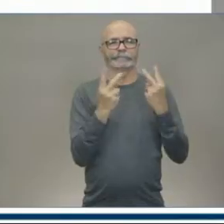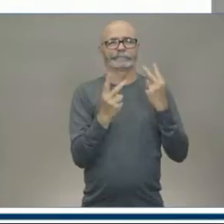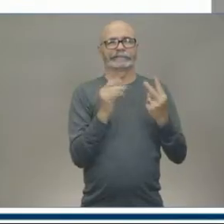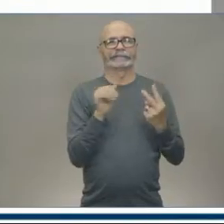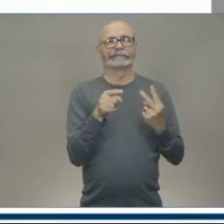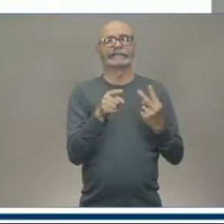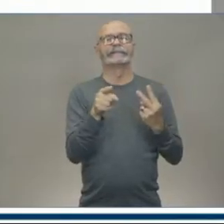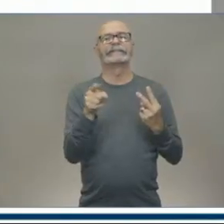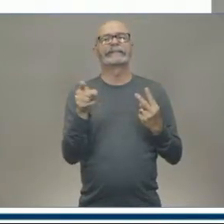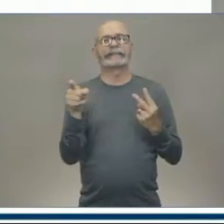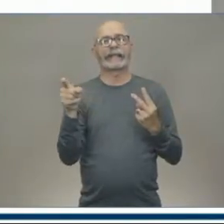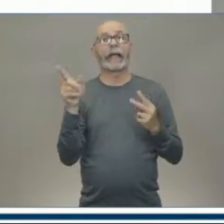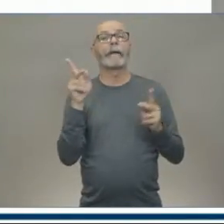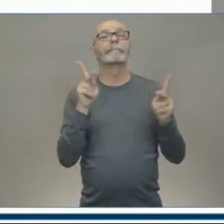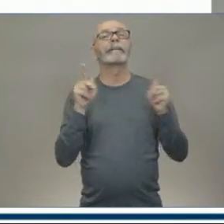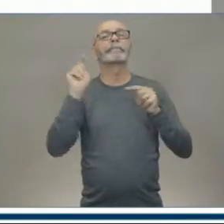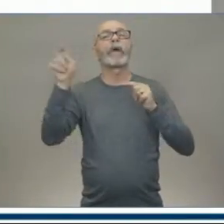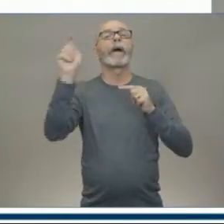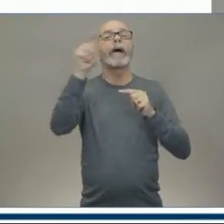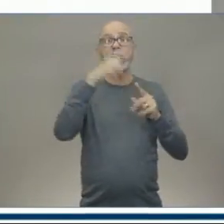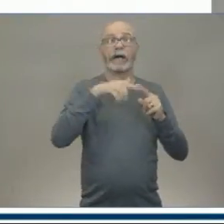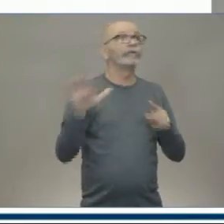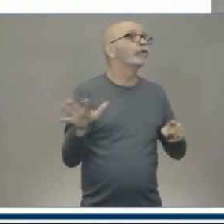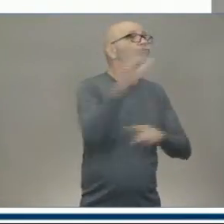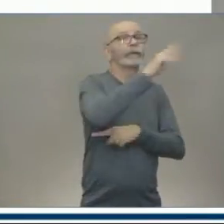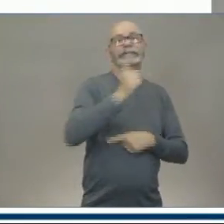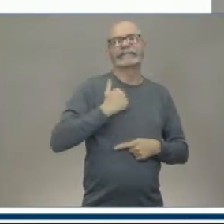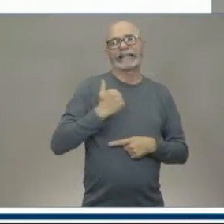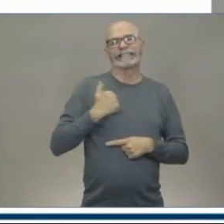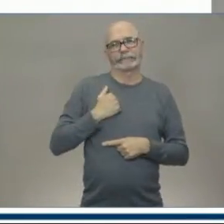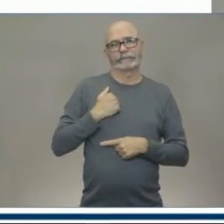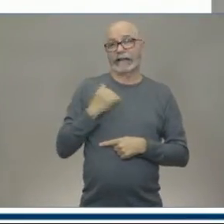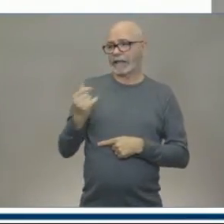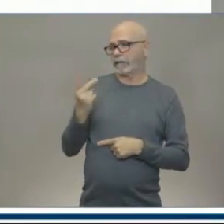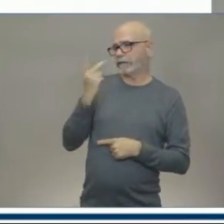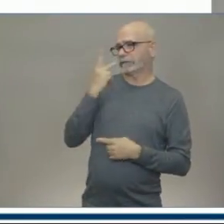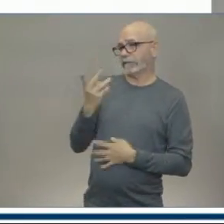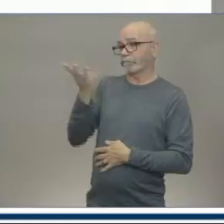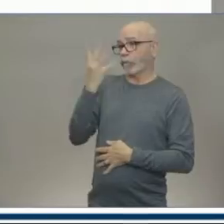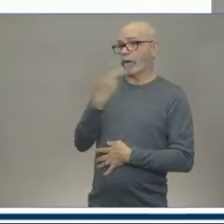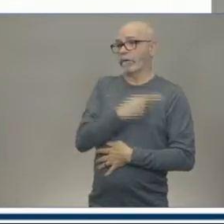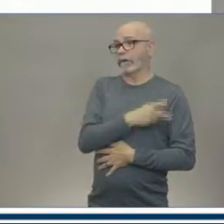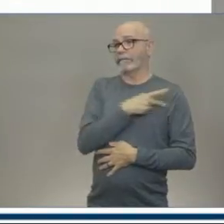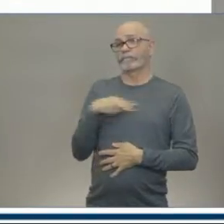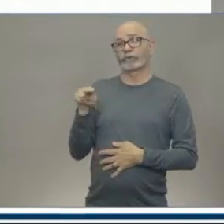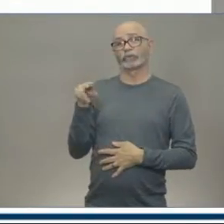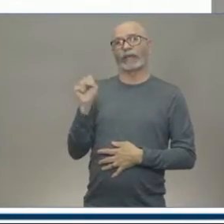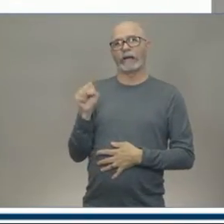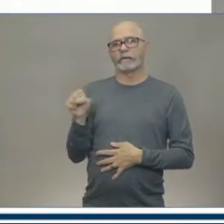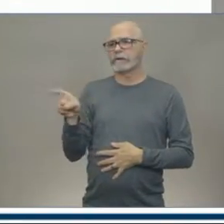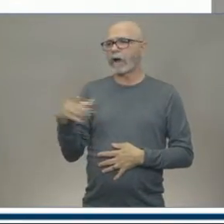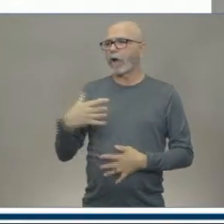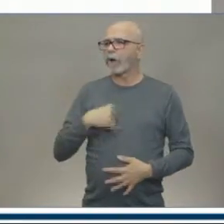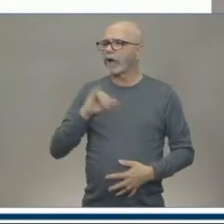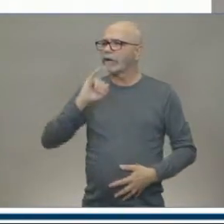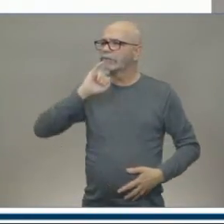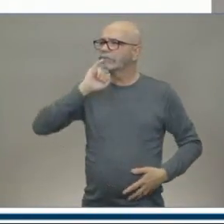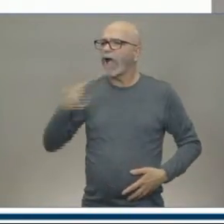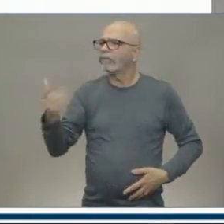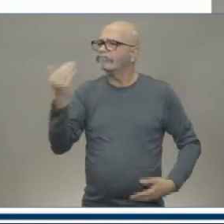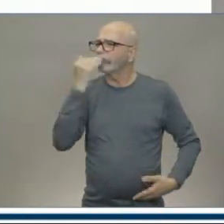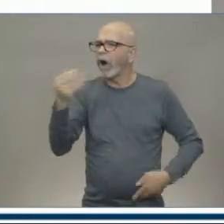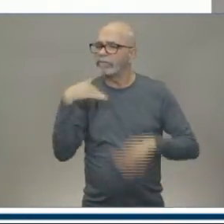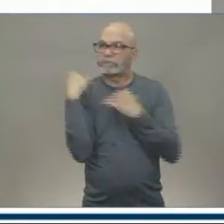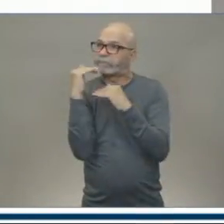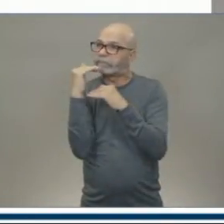of the rest of Canada and our neighbors to the south, and we've been able to live mostly normally. But we're not impenetrable. The